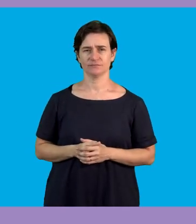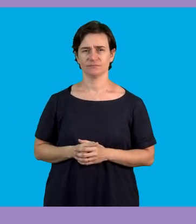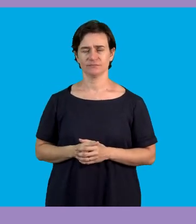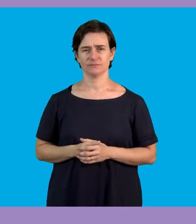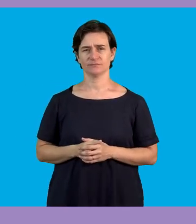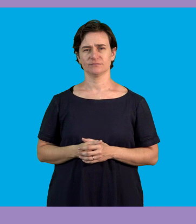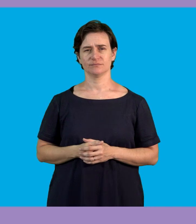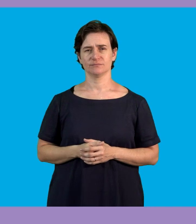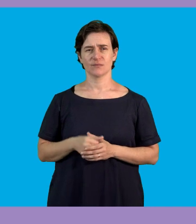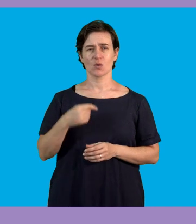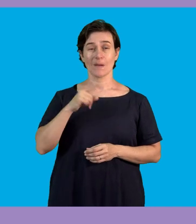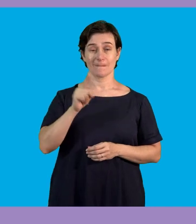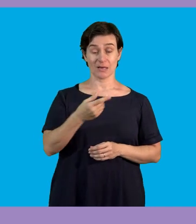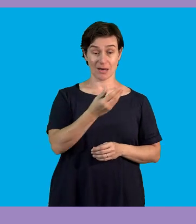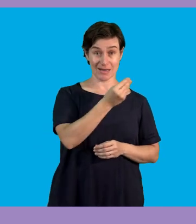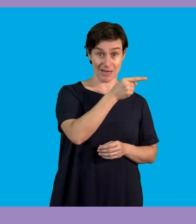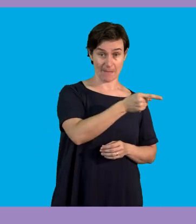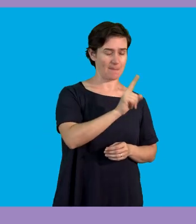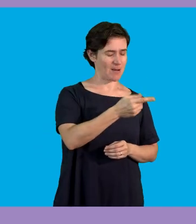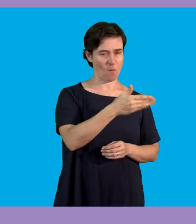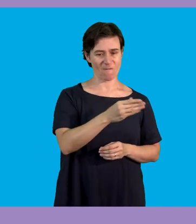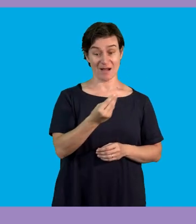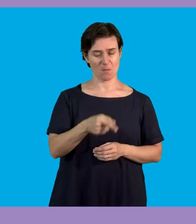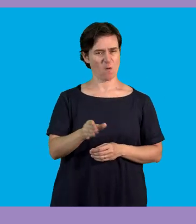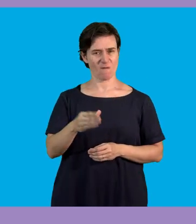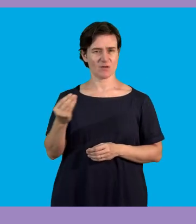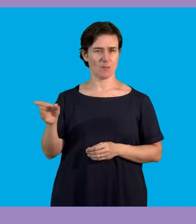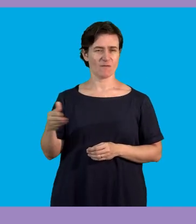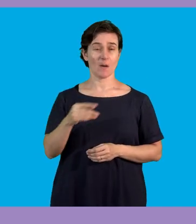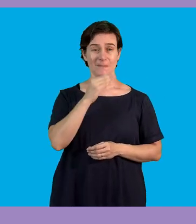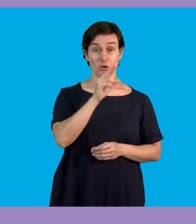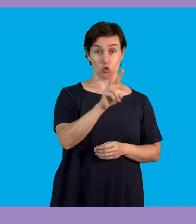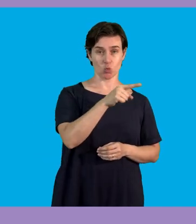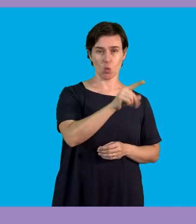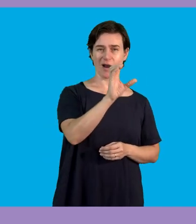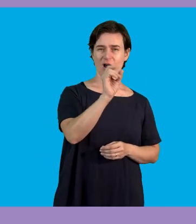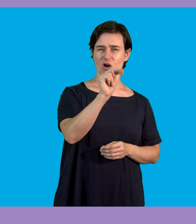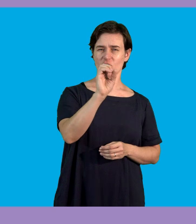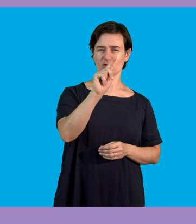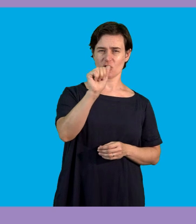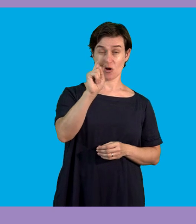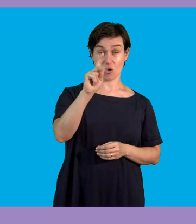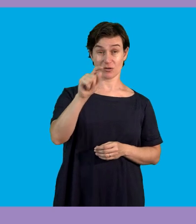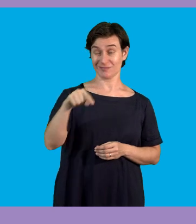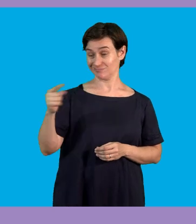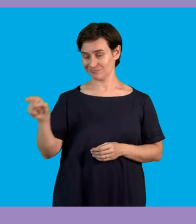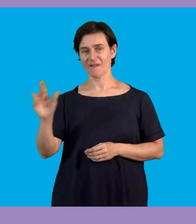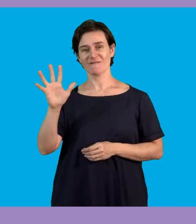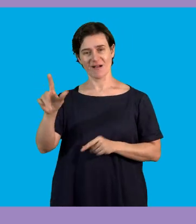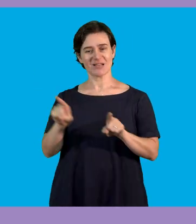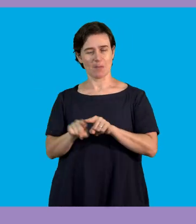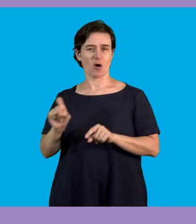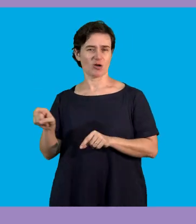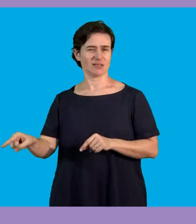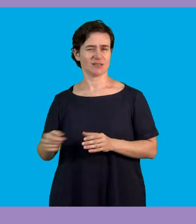by eliminating the constants. We've got 2 as a constant on the left and 5 on the right, but we